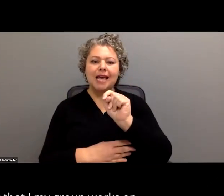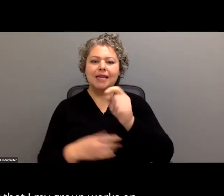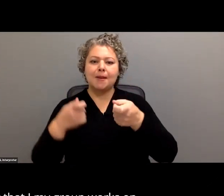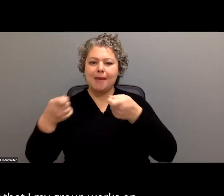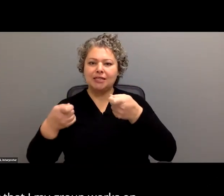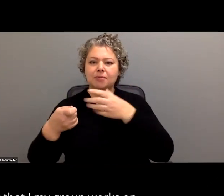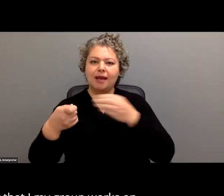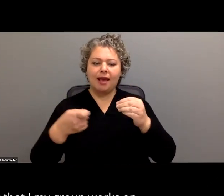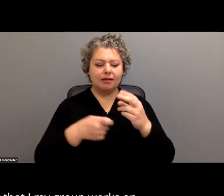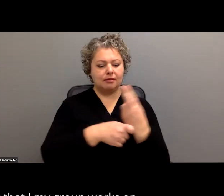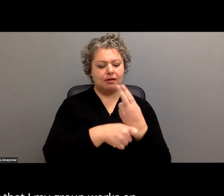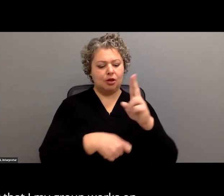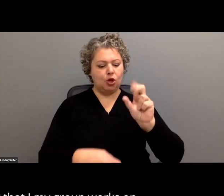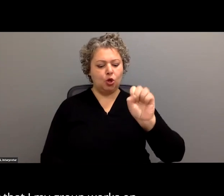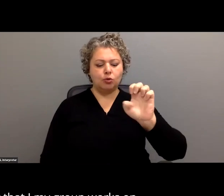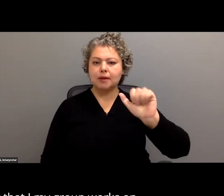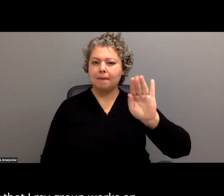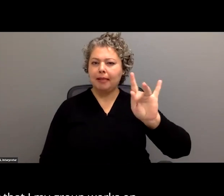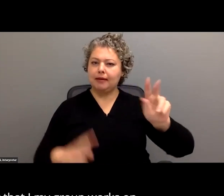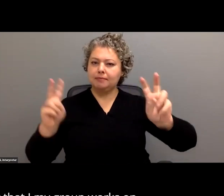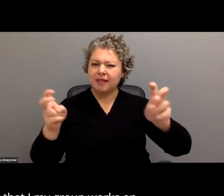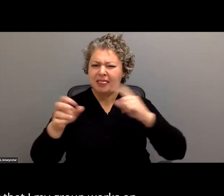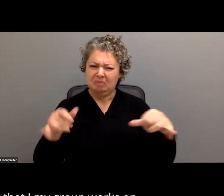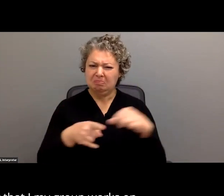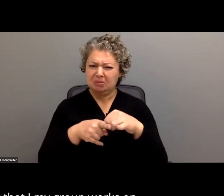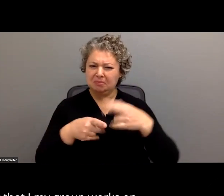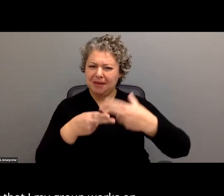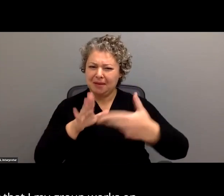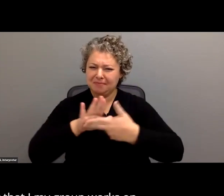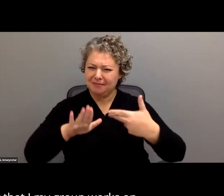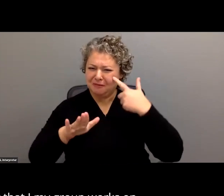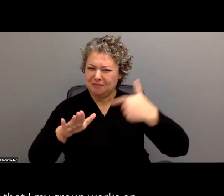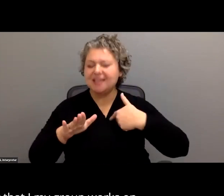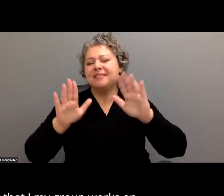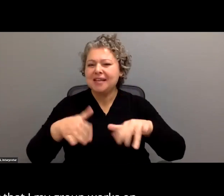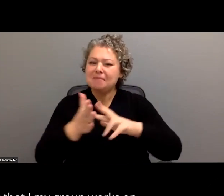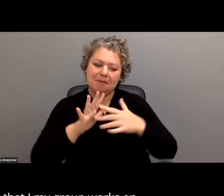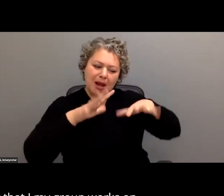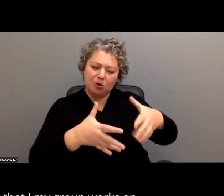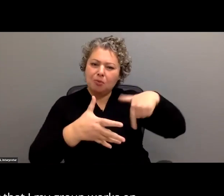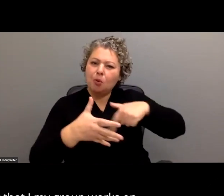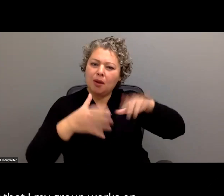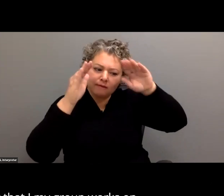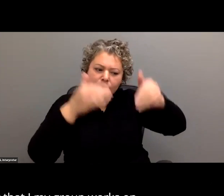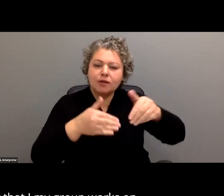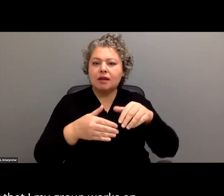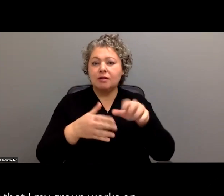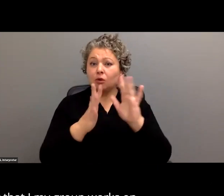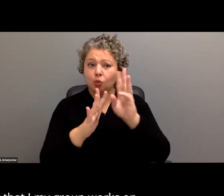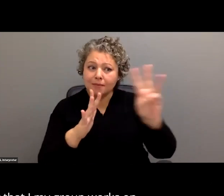is a long way to say that my group works on websites and